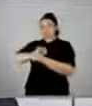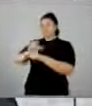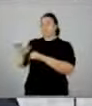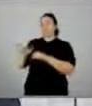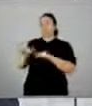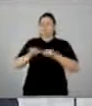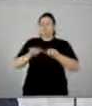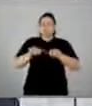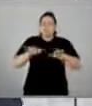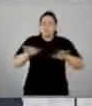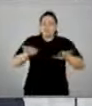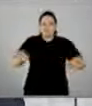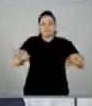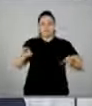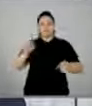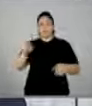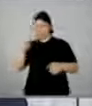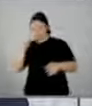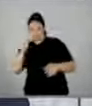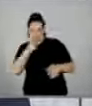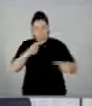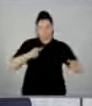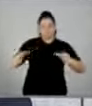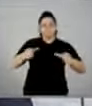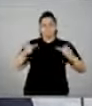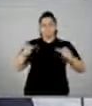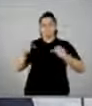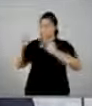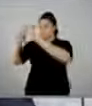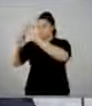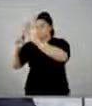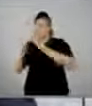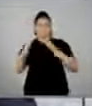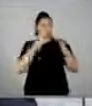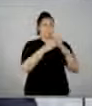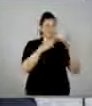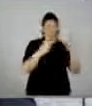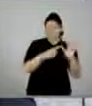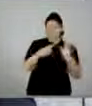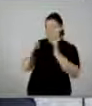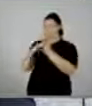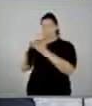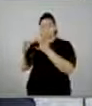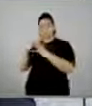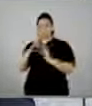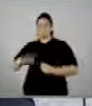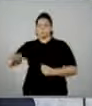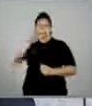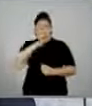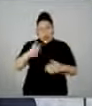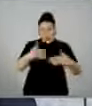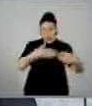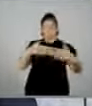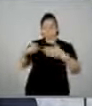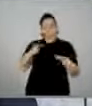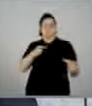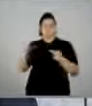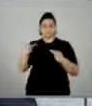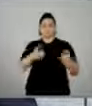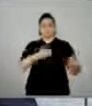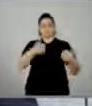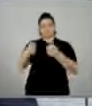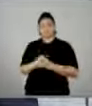strong, whether that's in Queensland or Western Australia, or of course New South Wales or other places. But we'll work with them, as we always have, and I know the